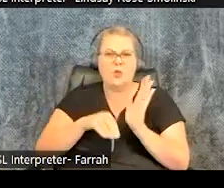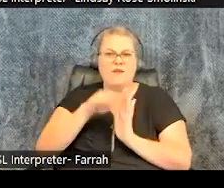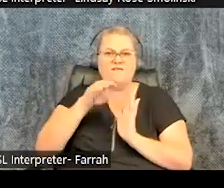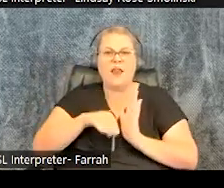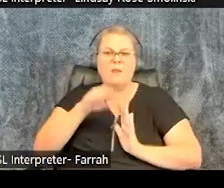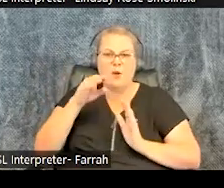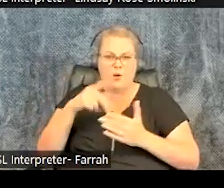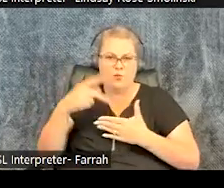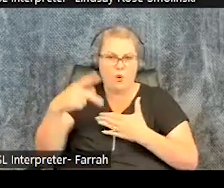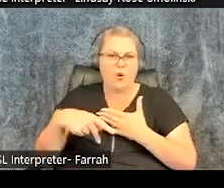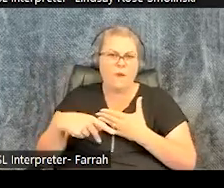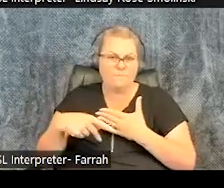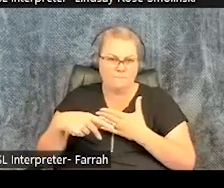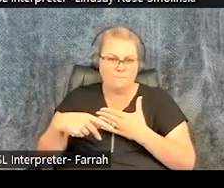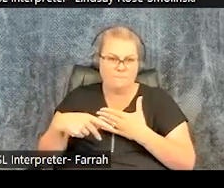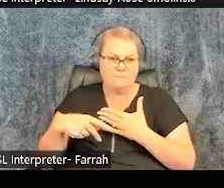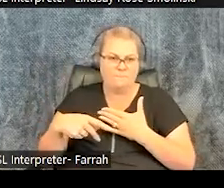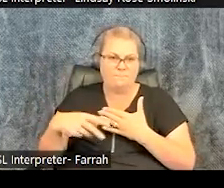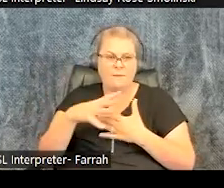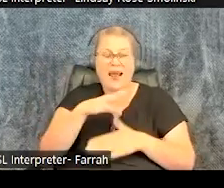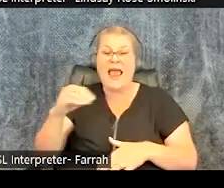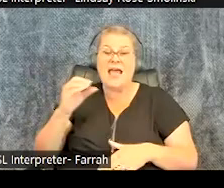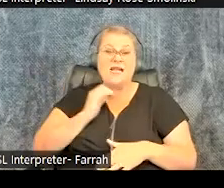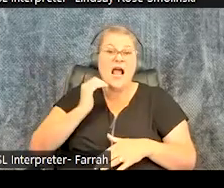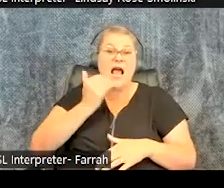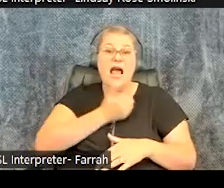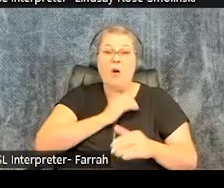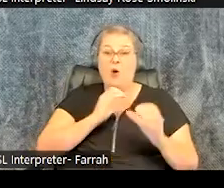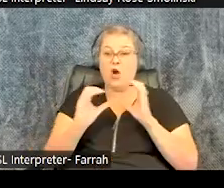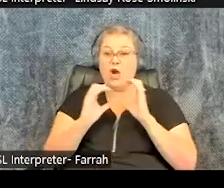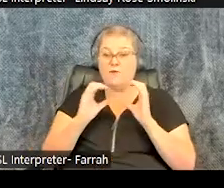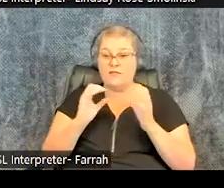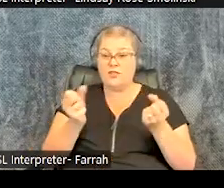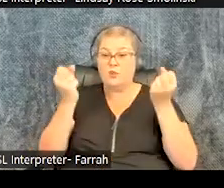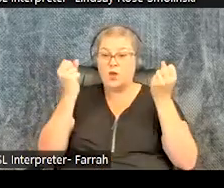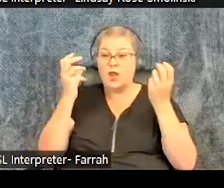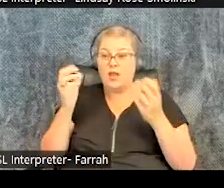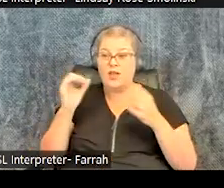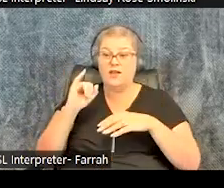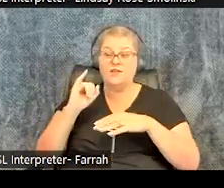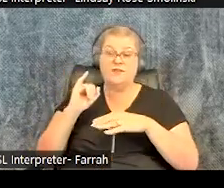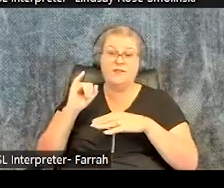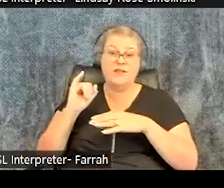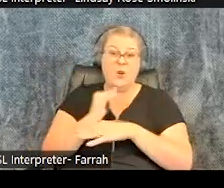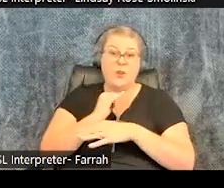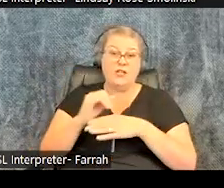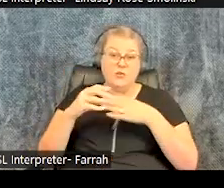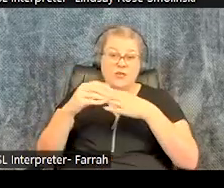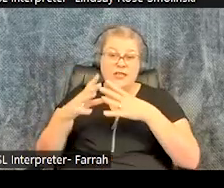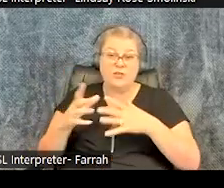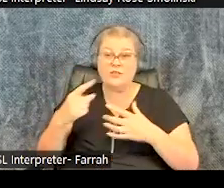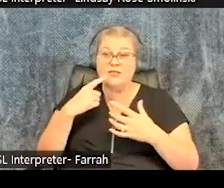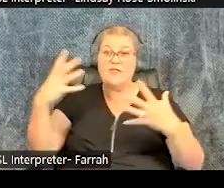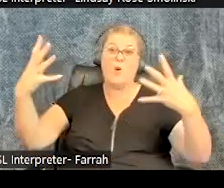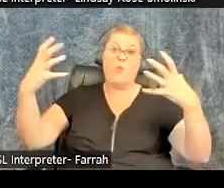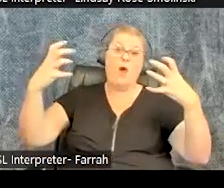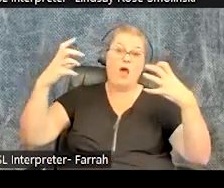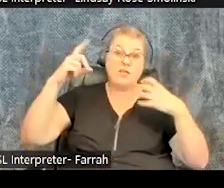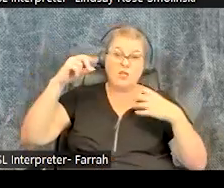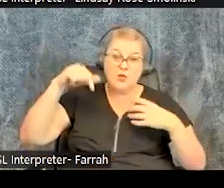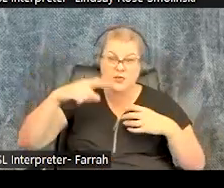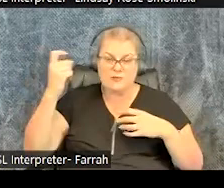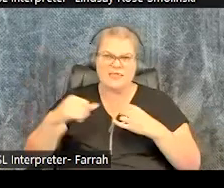program. And our conversations with a lot of the industry leaders says, they want to go do this because this is the last